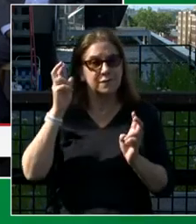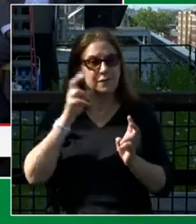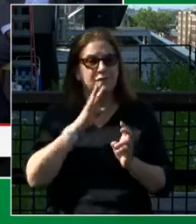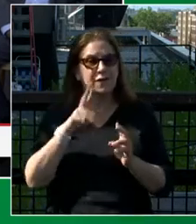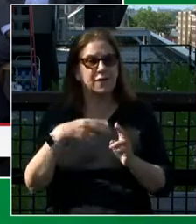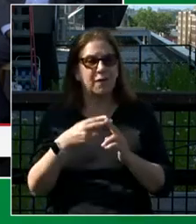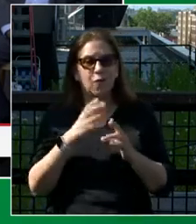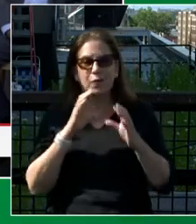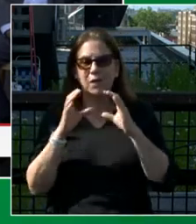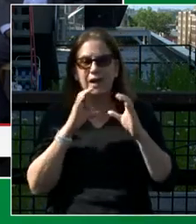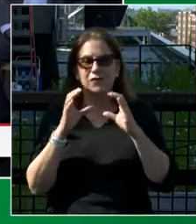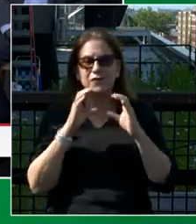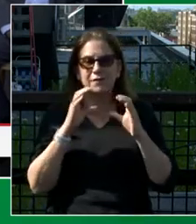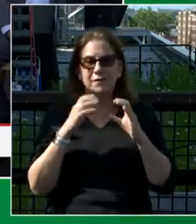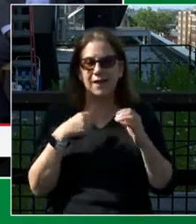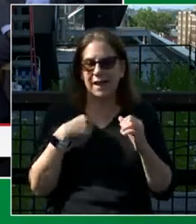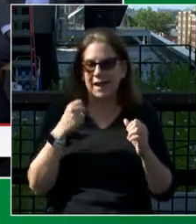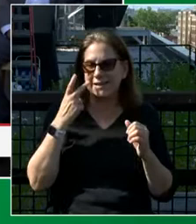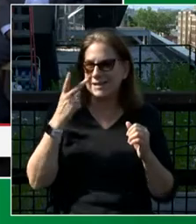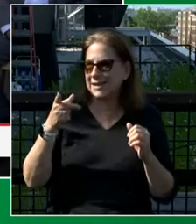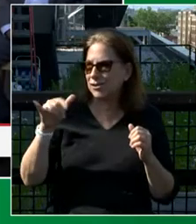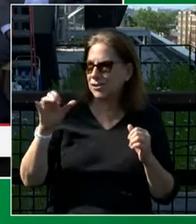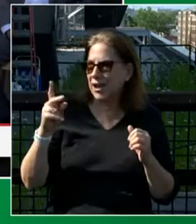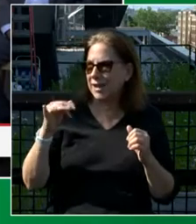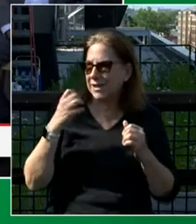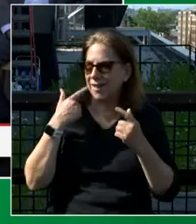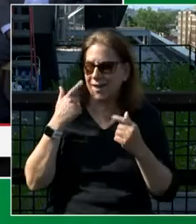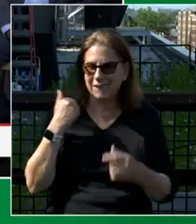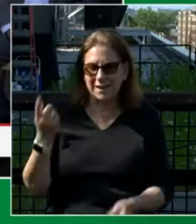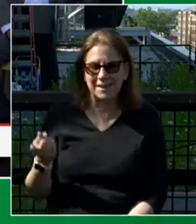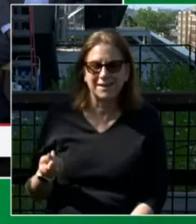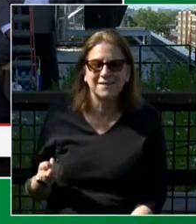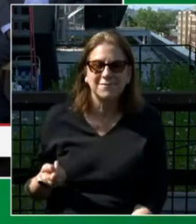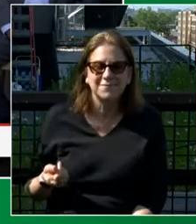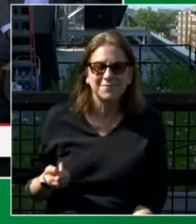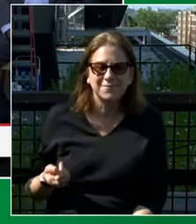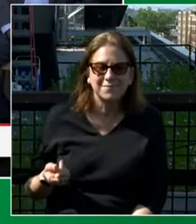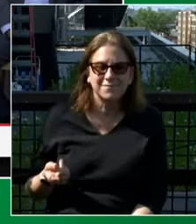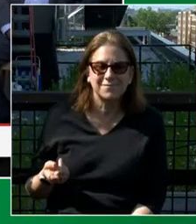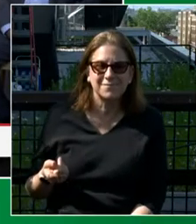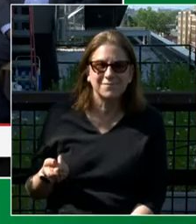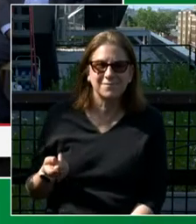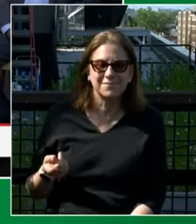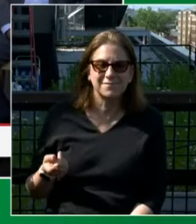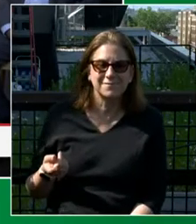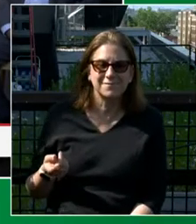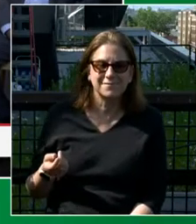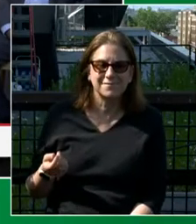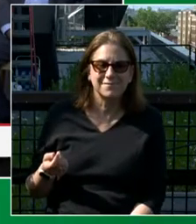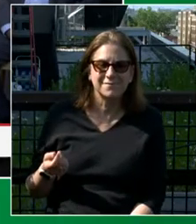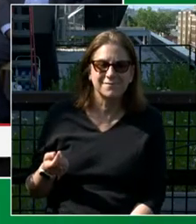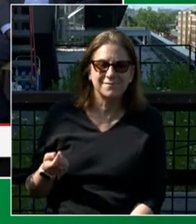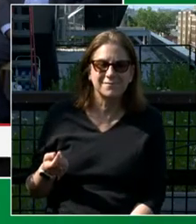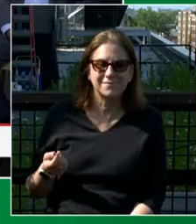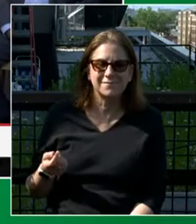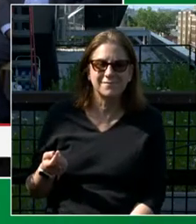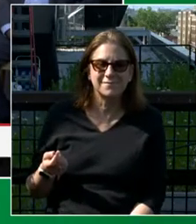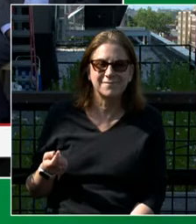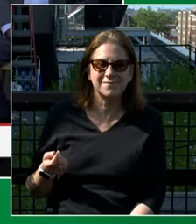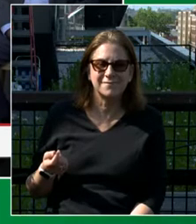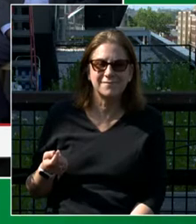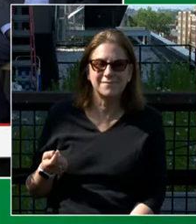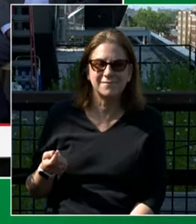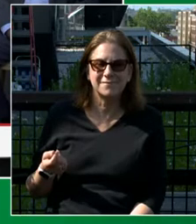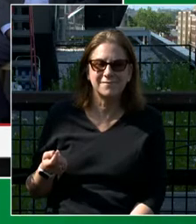there. But sometimes it actually, comes to you sort of after hours and things like that. And